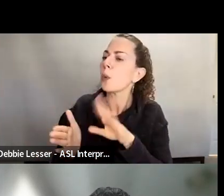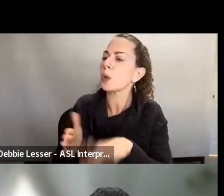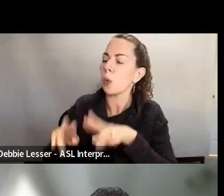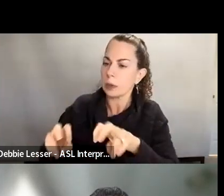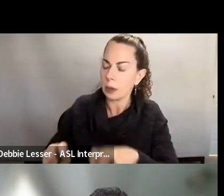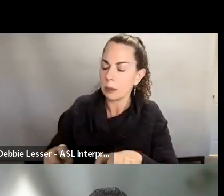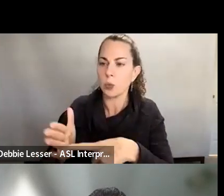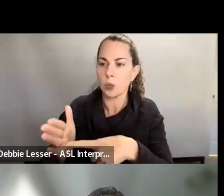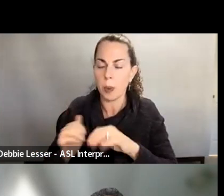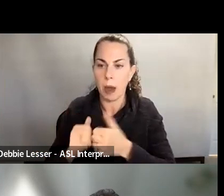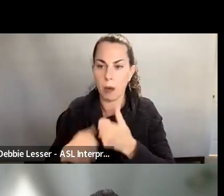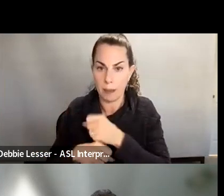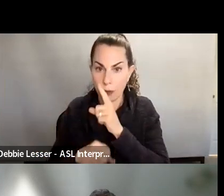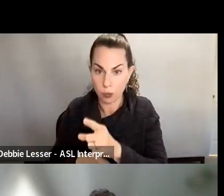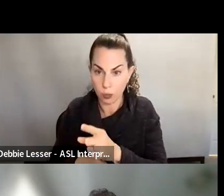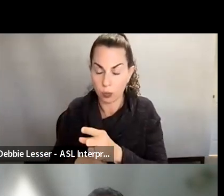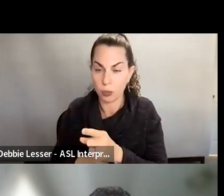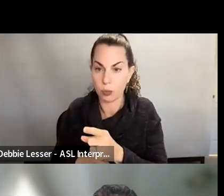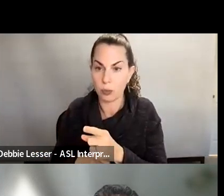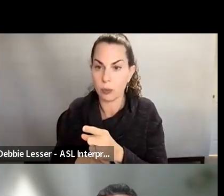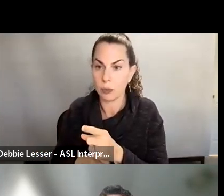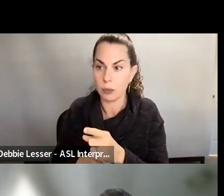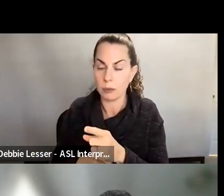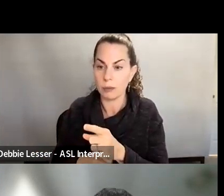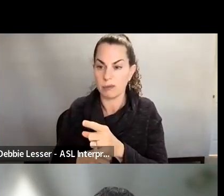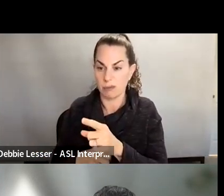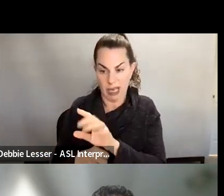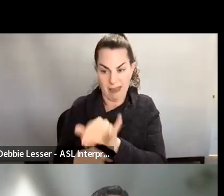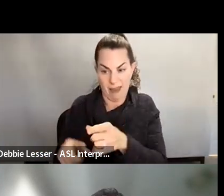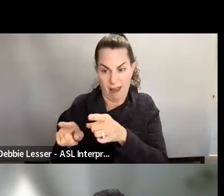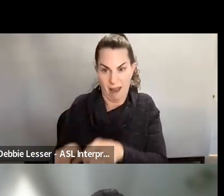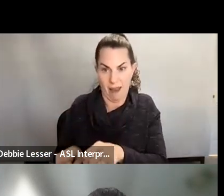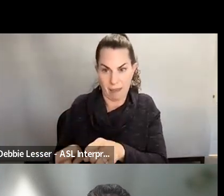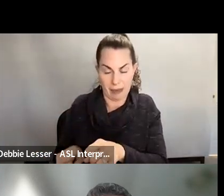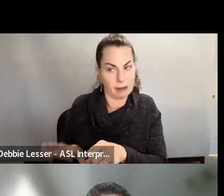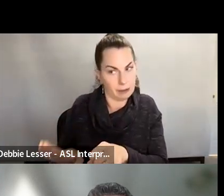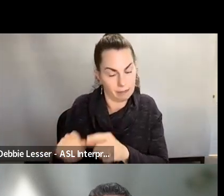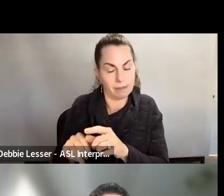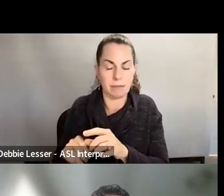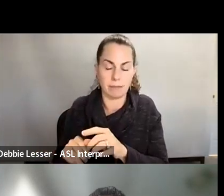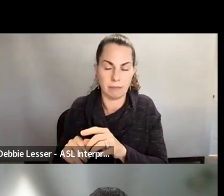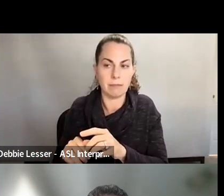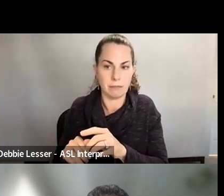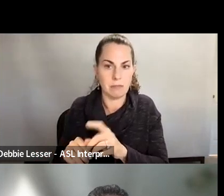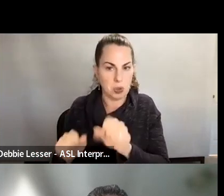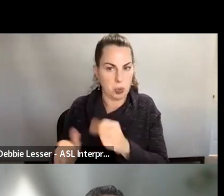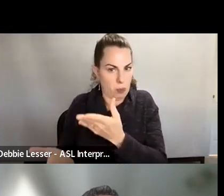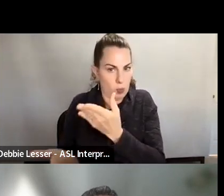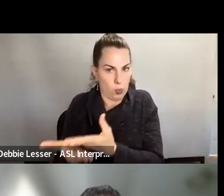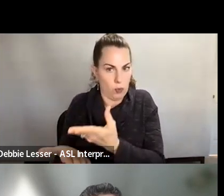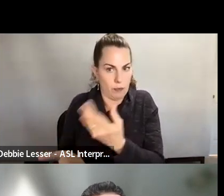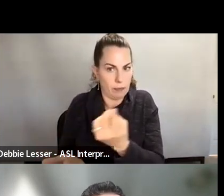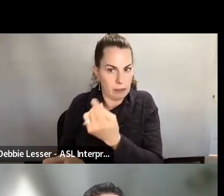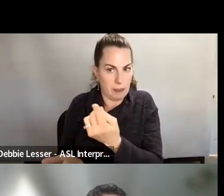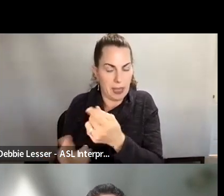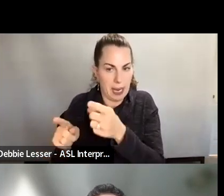make sure that this happened allegedly, or it did and we proved it, and that was a real problem.